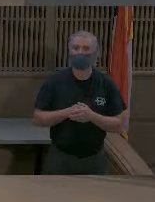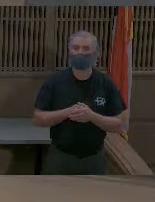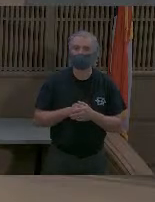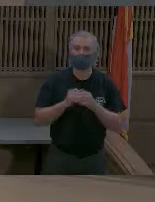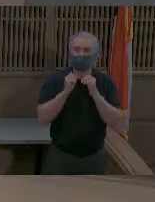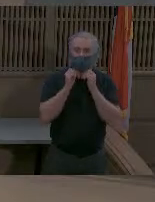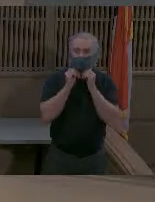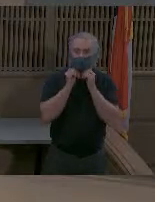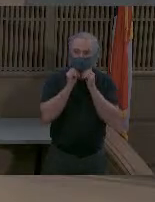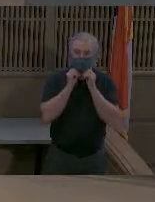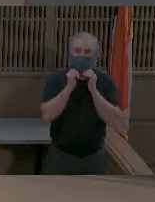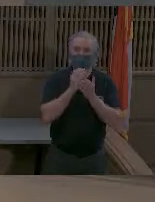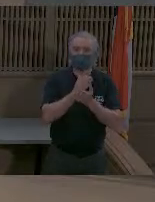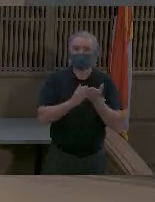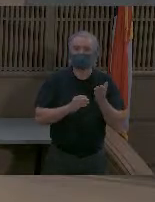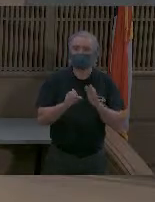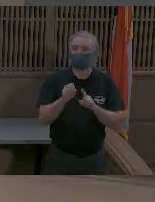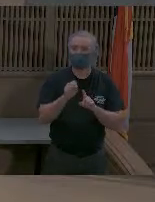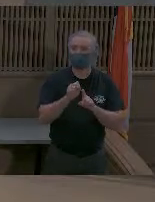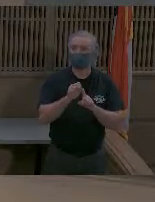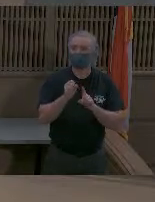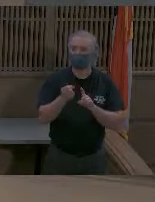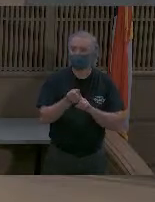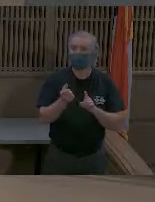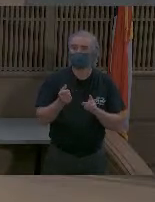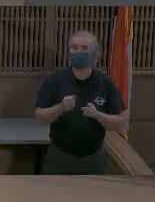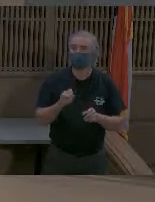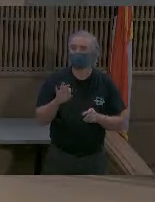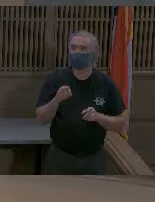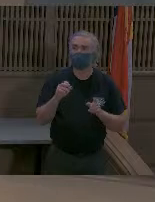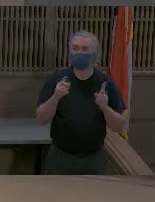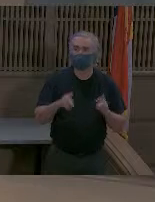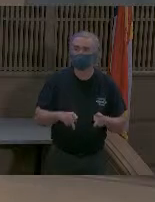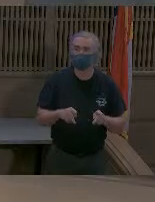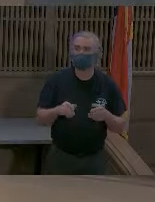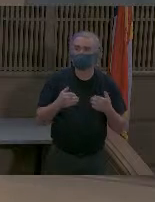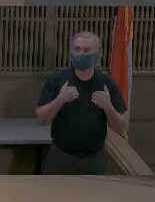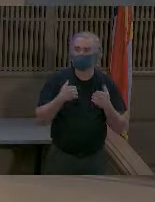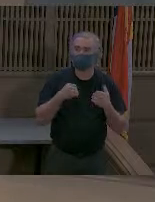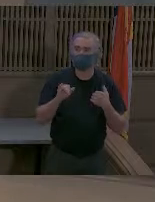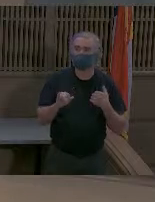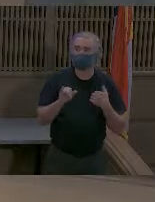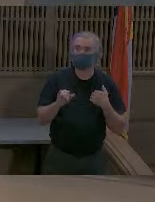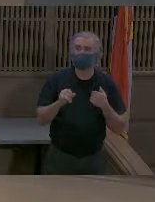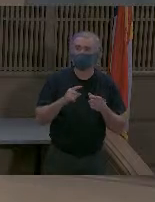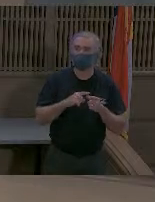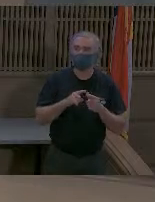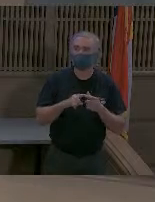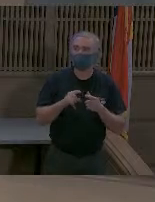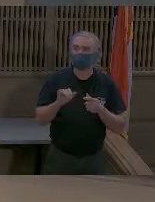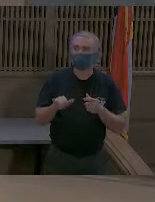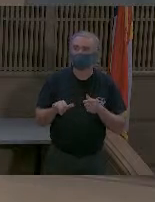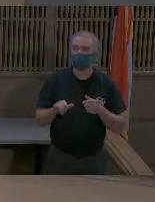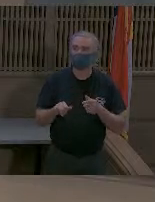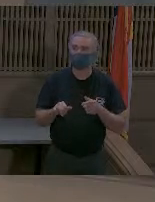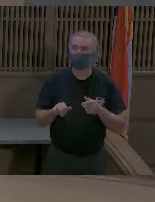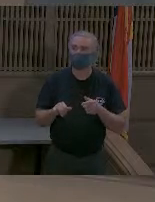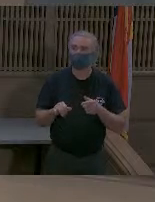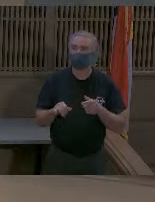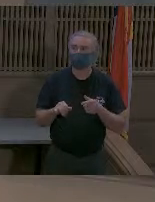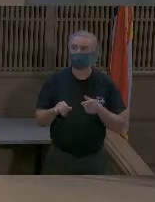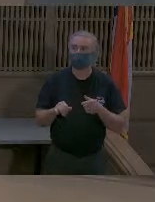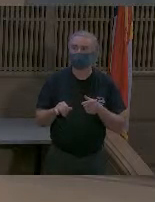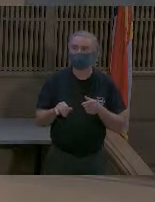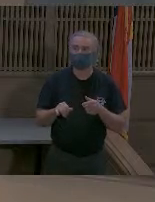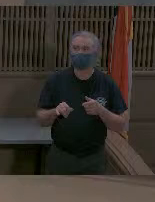In some situations, if a person is insured, the provider of the vaccine may